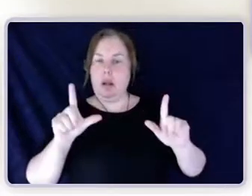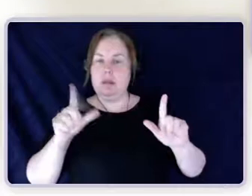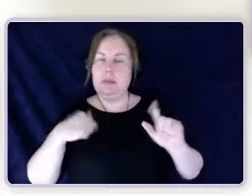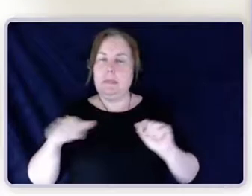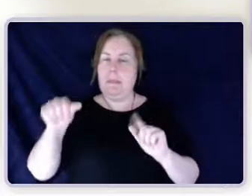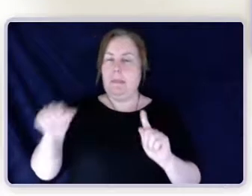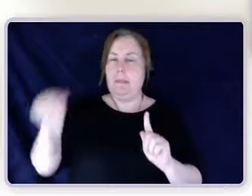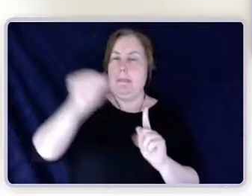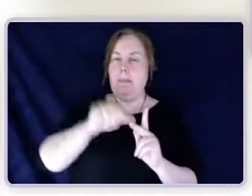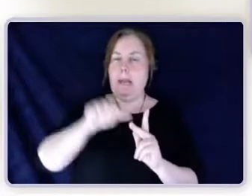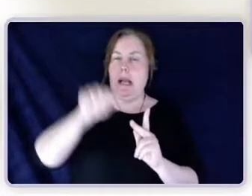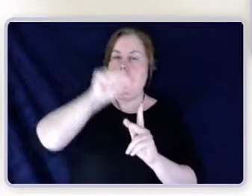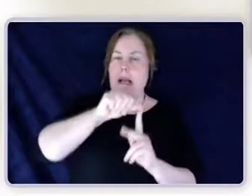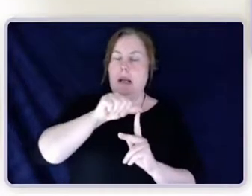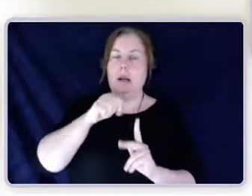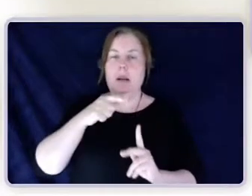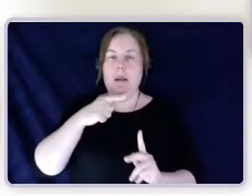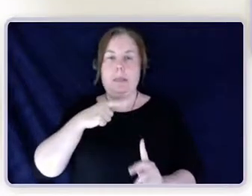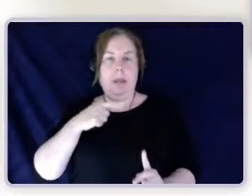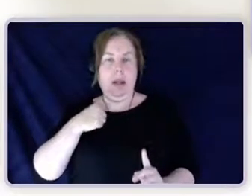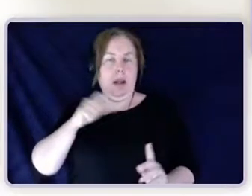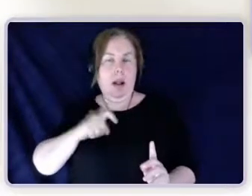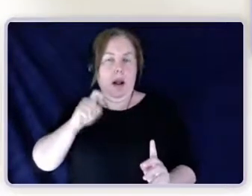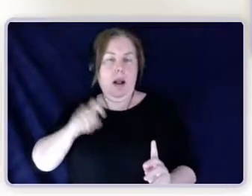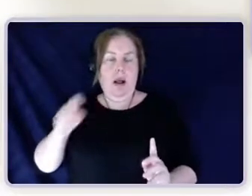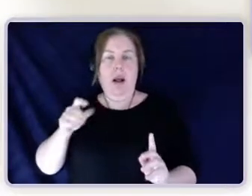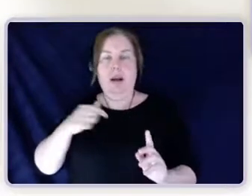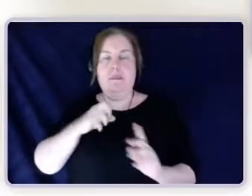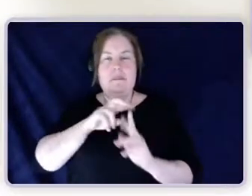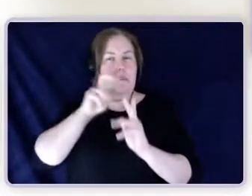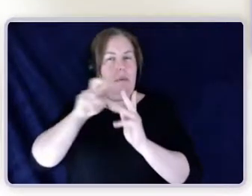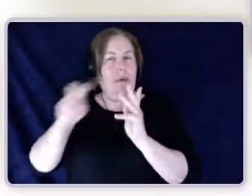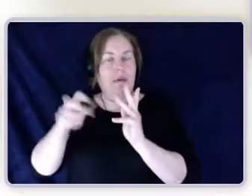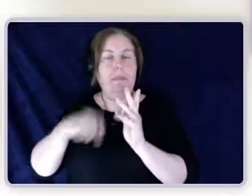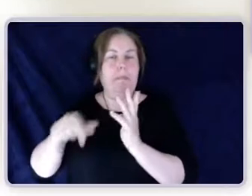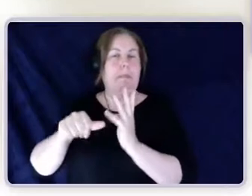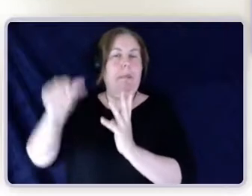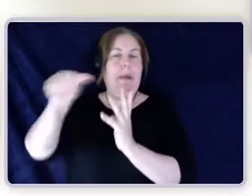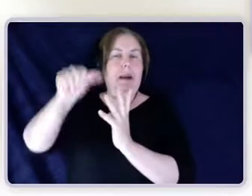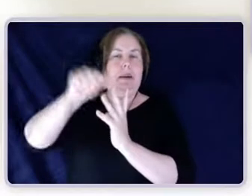not knowing what was going on. So we've skipped a couple of slides and I'll just quickly go back.